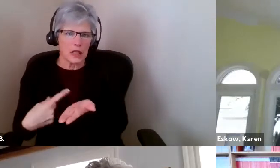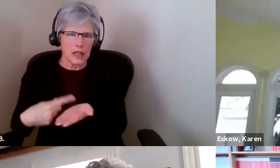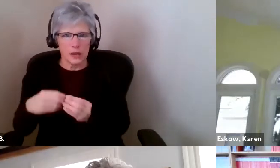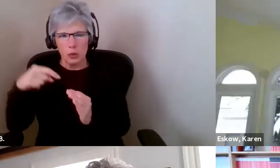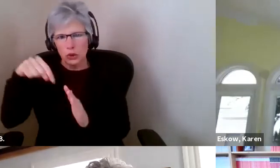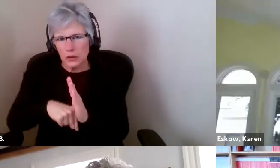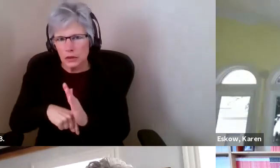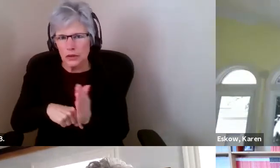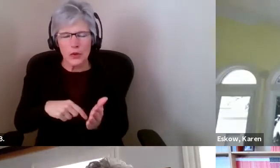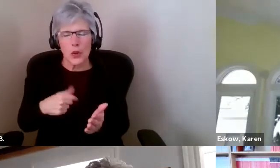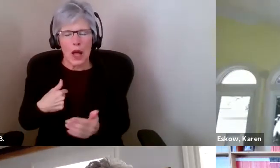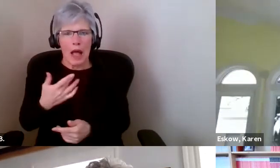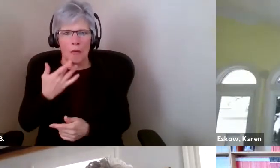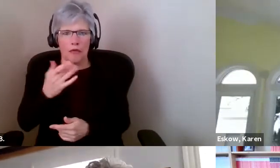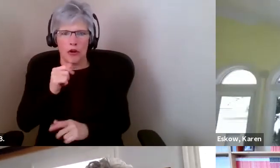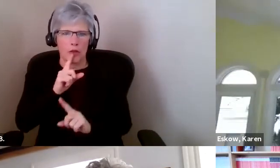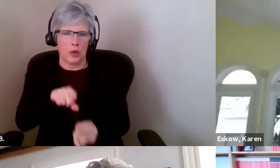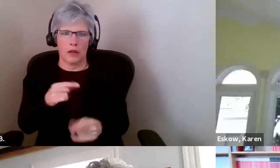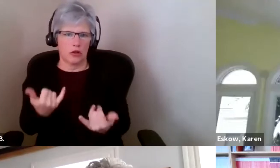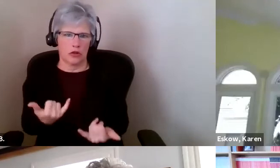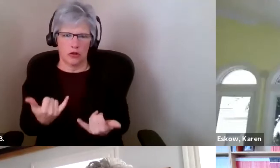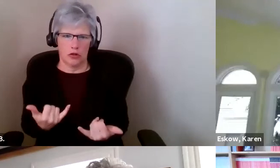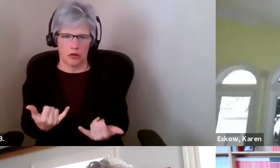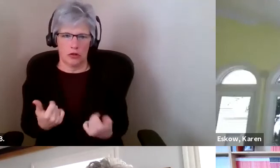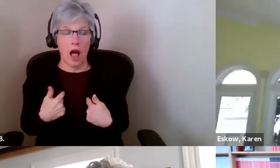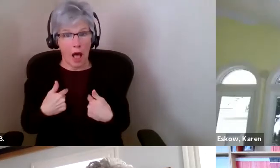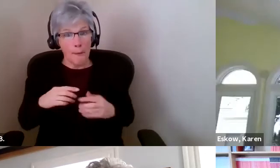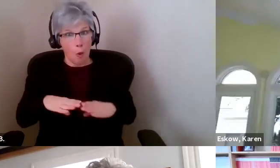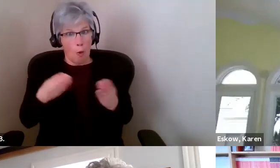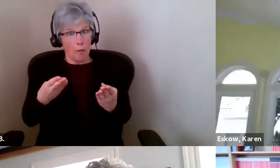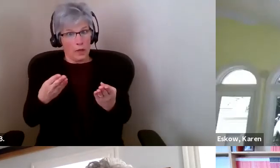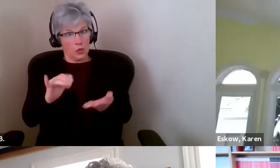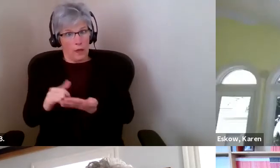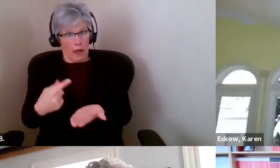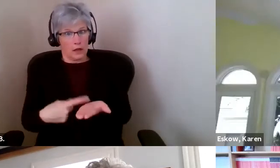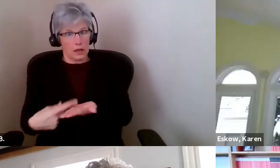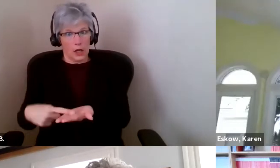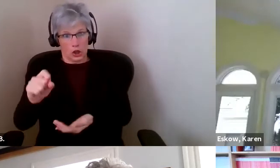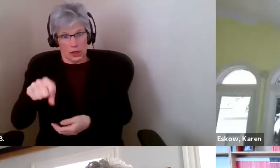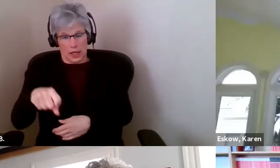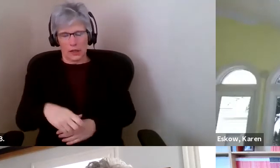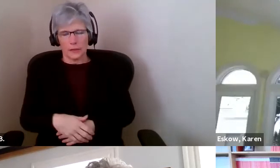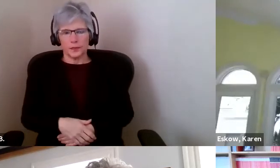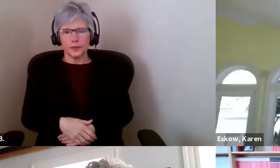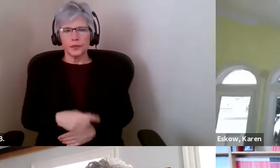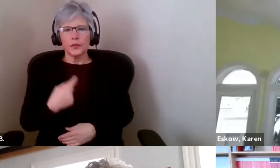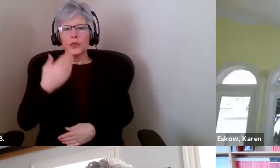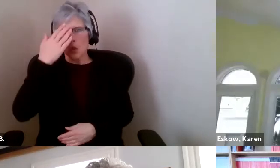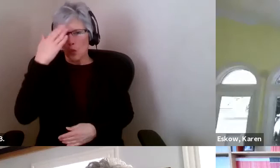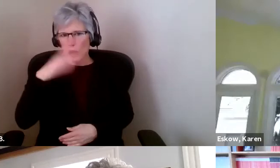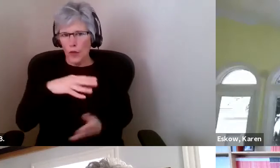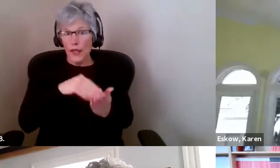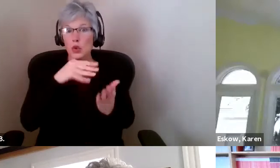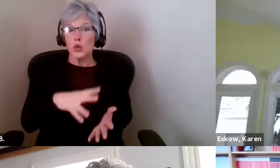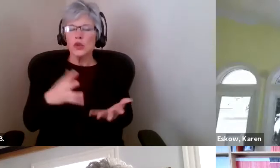it, so I'd rather not say. I'm certainly open to the discussion about it. Yeah, we know that students want to be on campus.